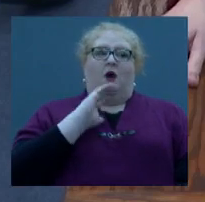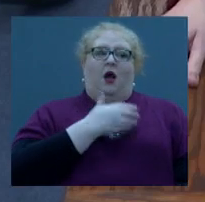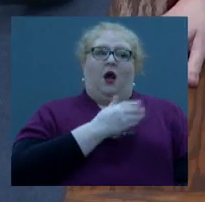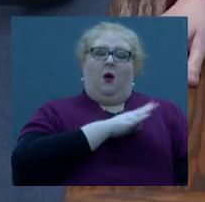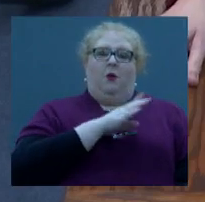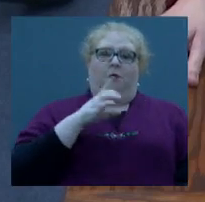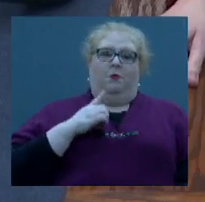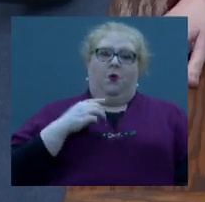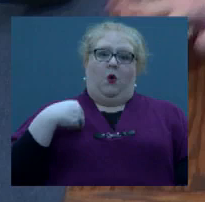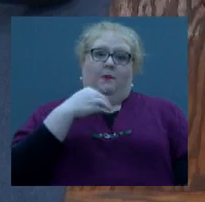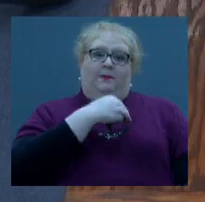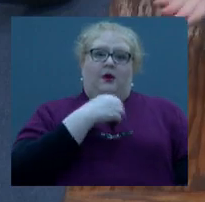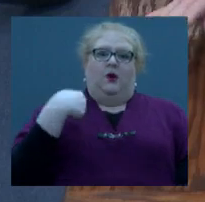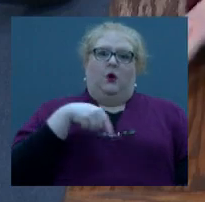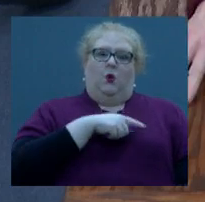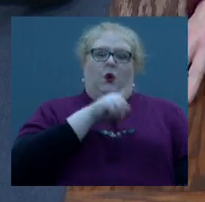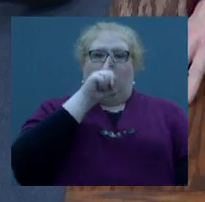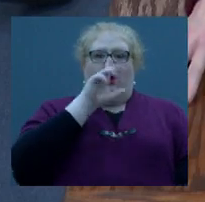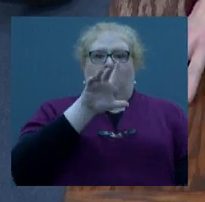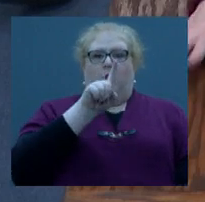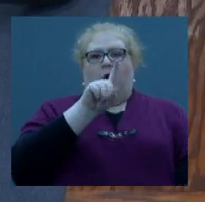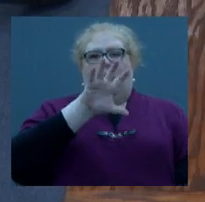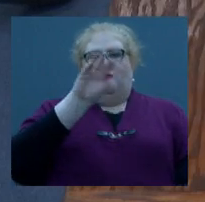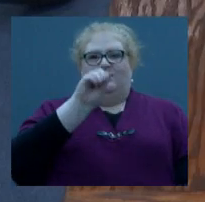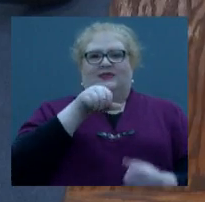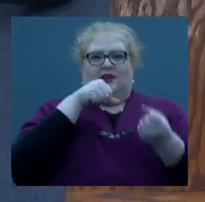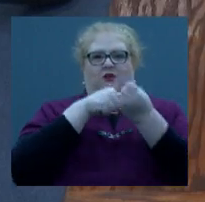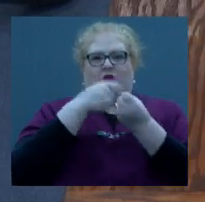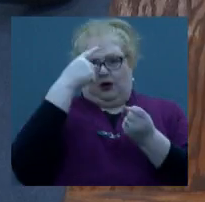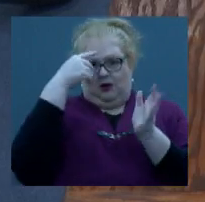we are unanimously opposed to the